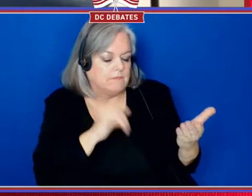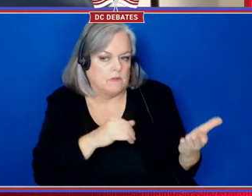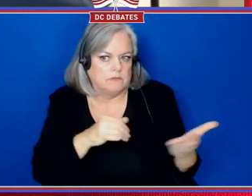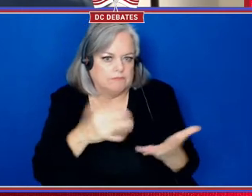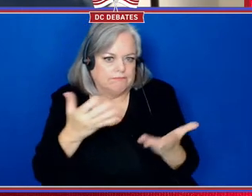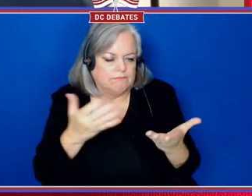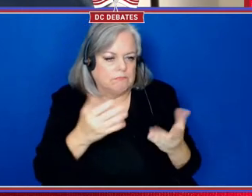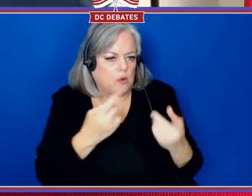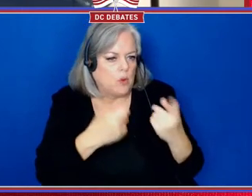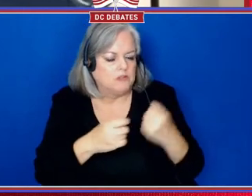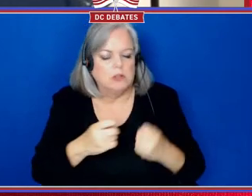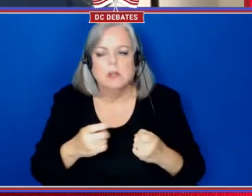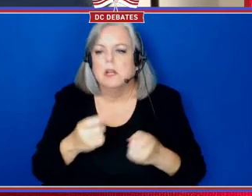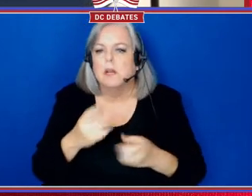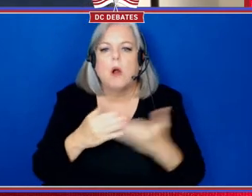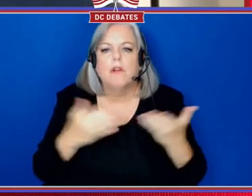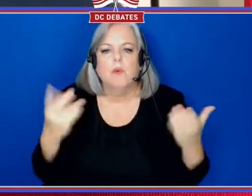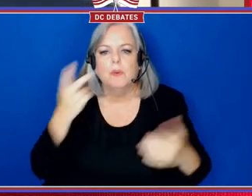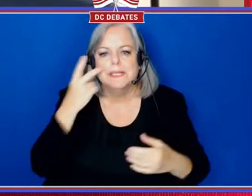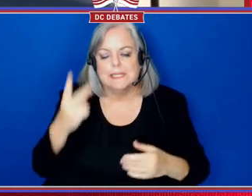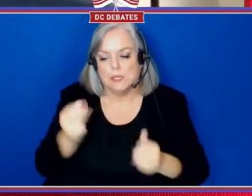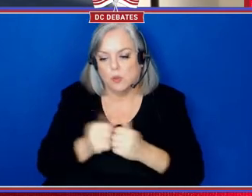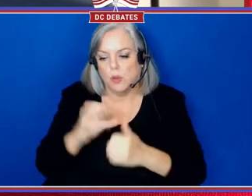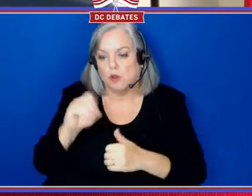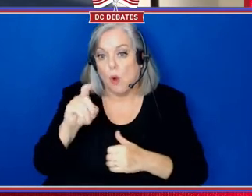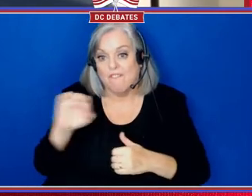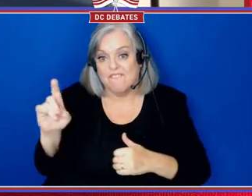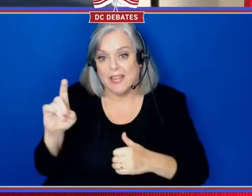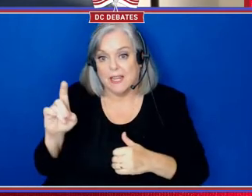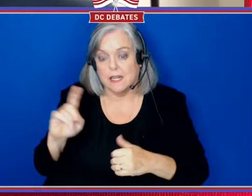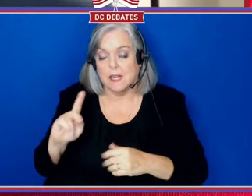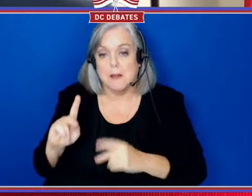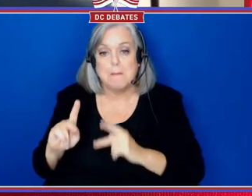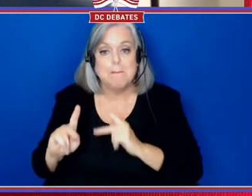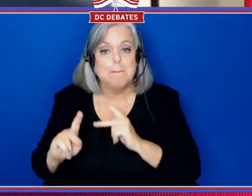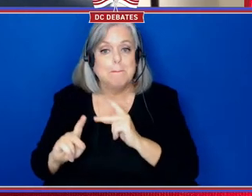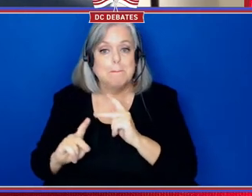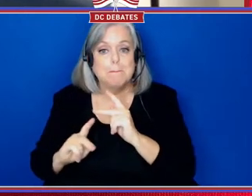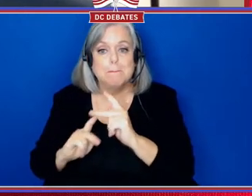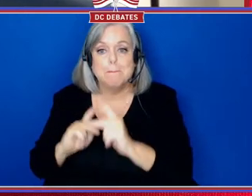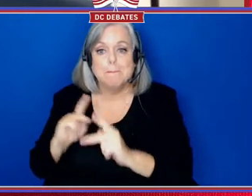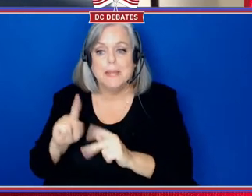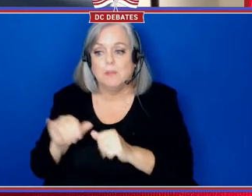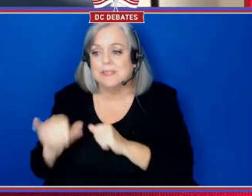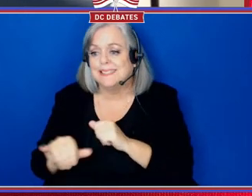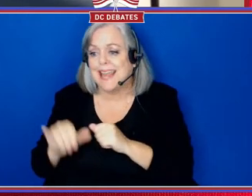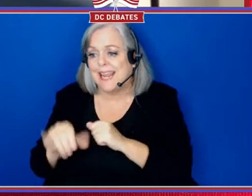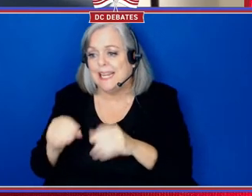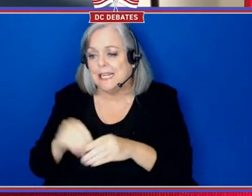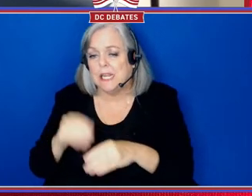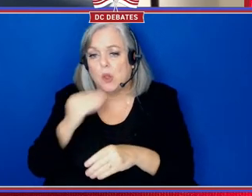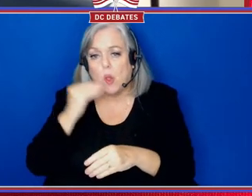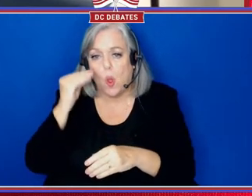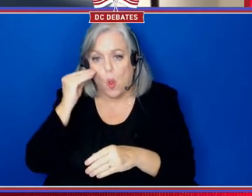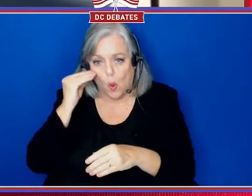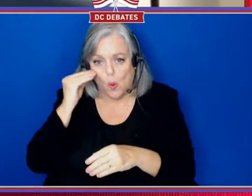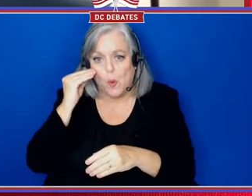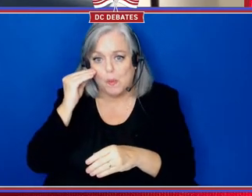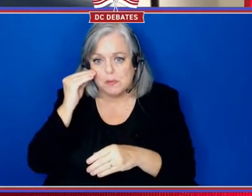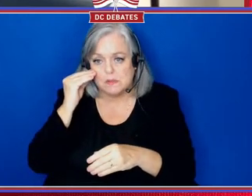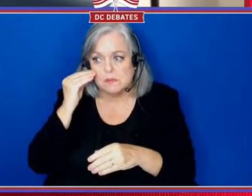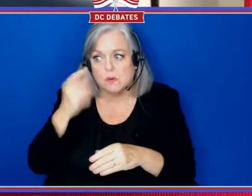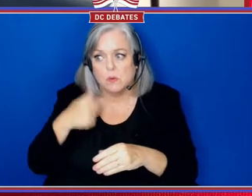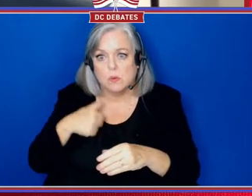in COVID, with people going back, staying in their homes, we have been and continue to